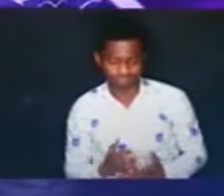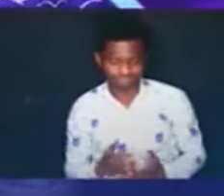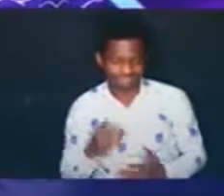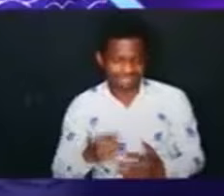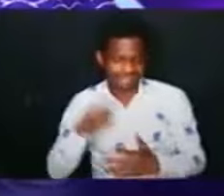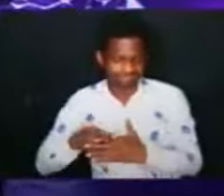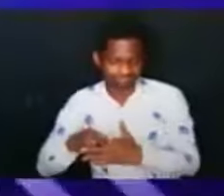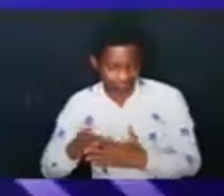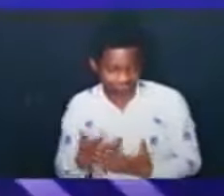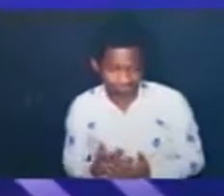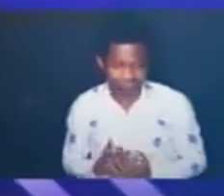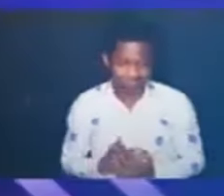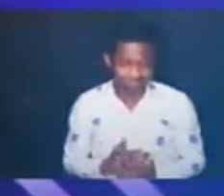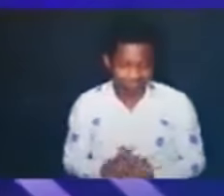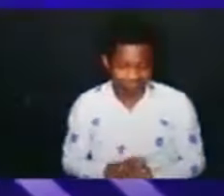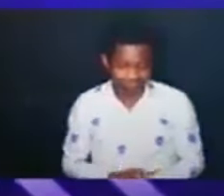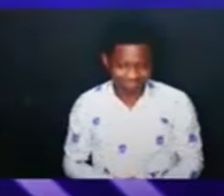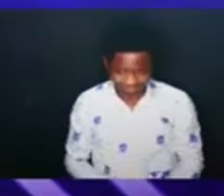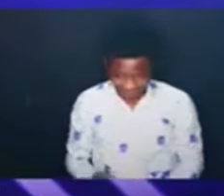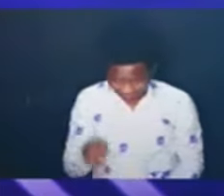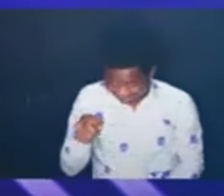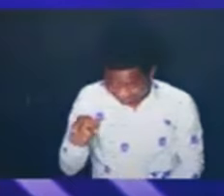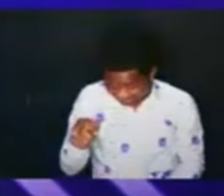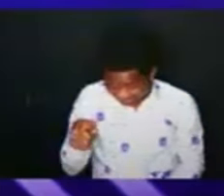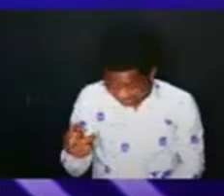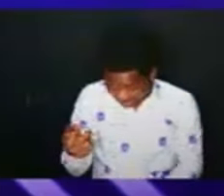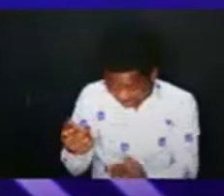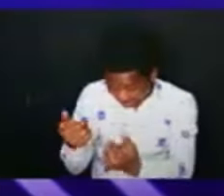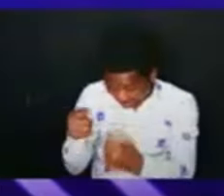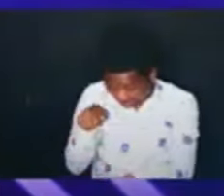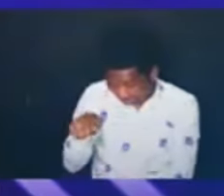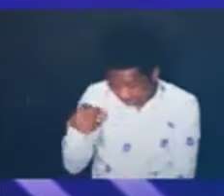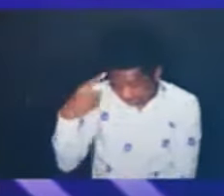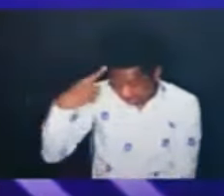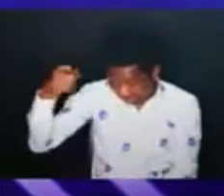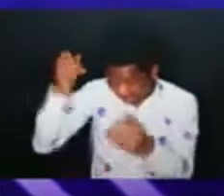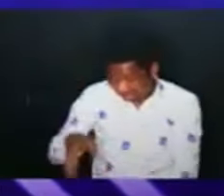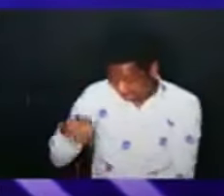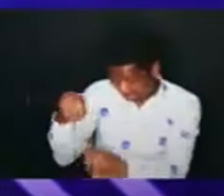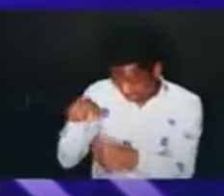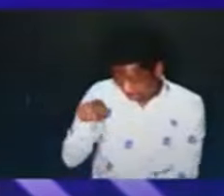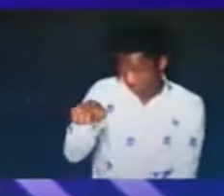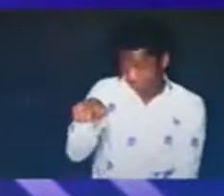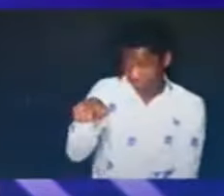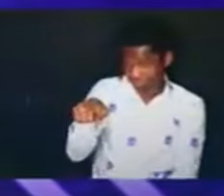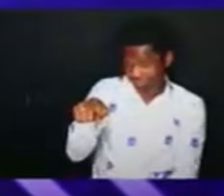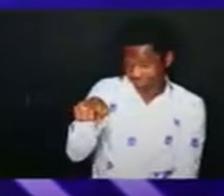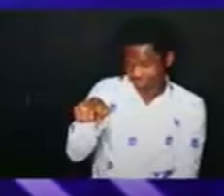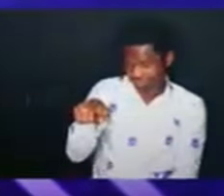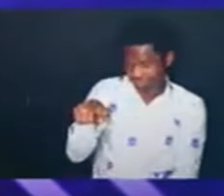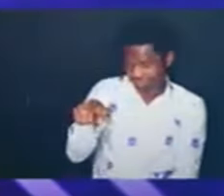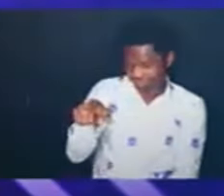In the next verse, here comes the dreamer. They said to each other. Now, the father